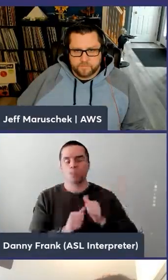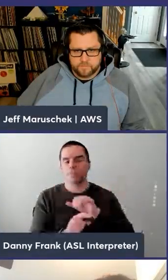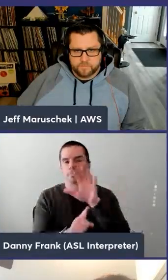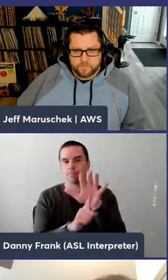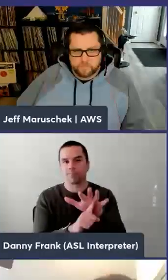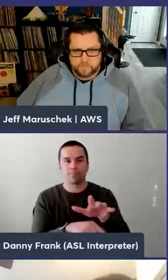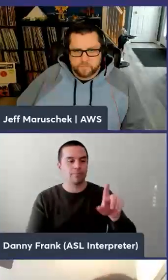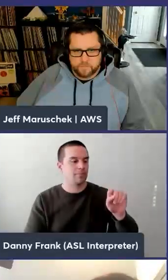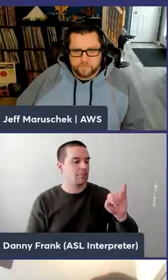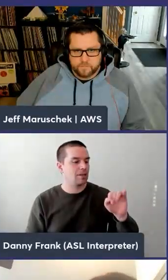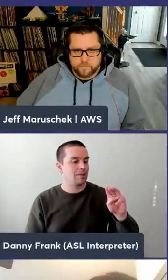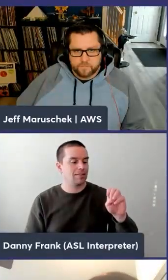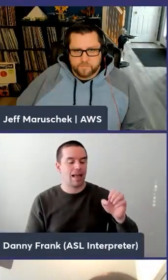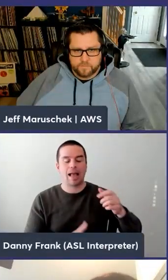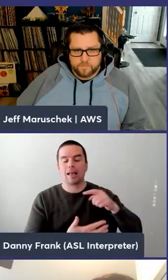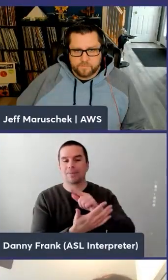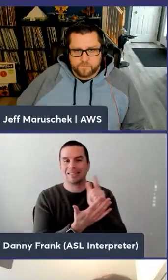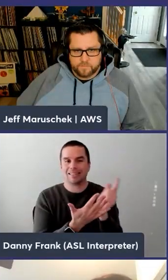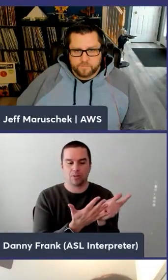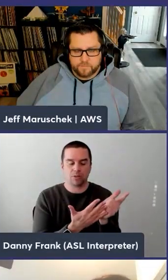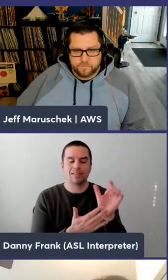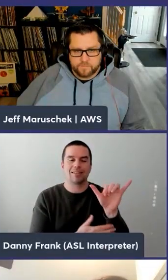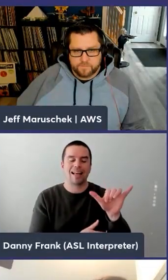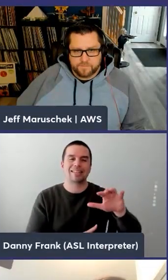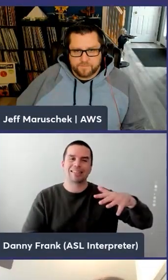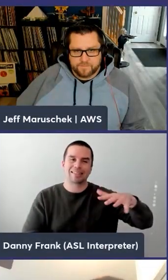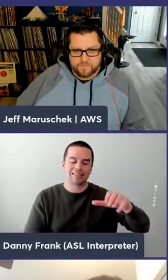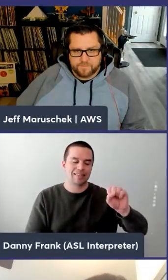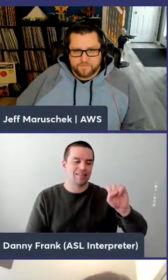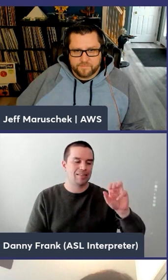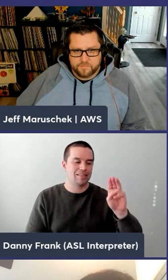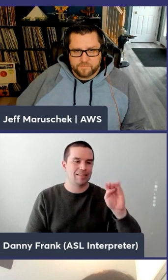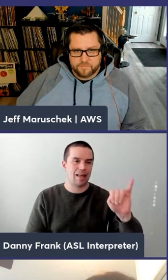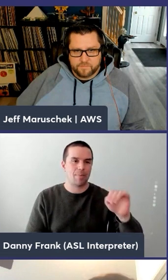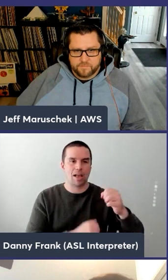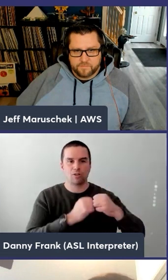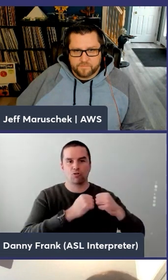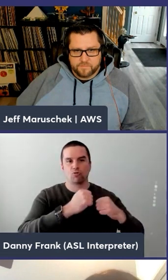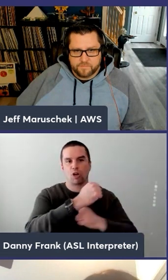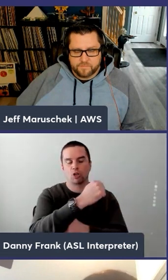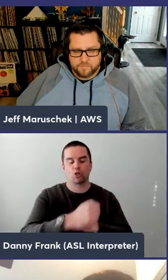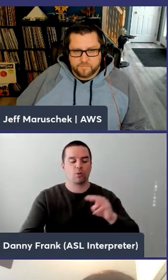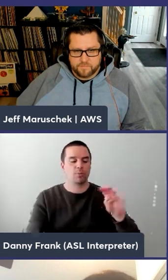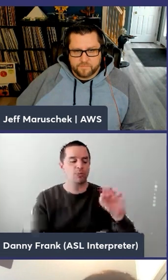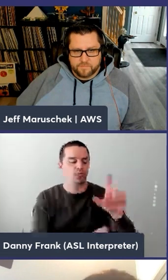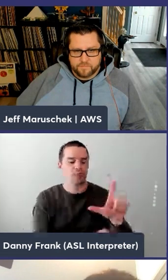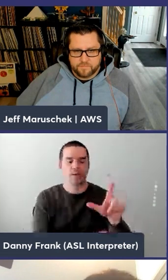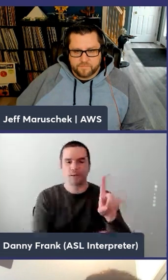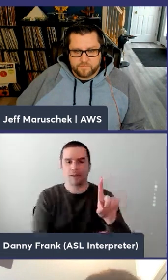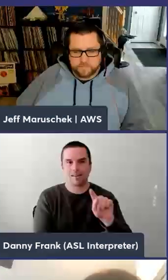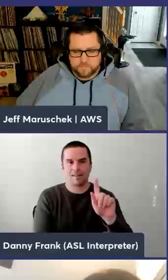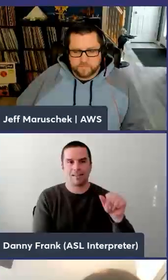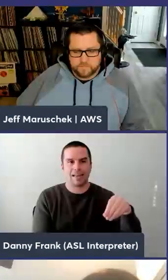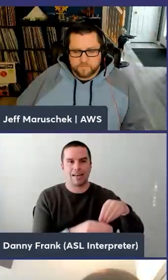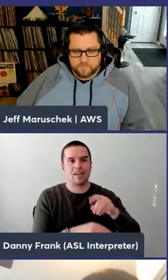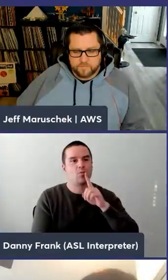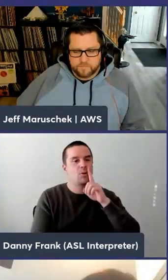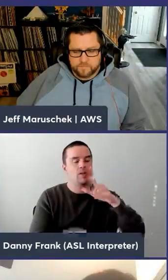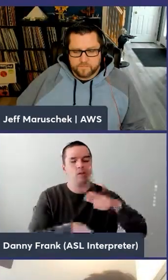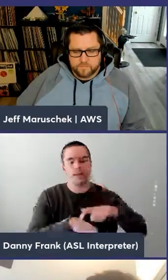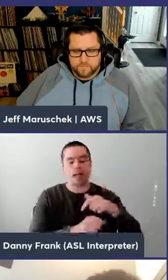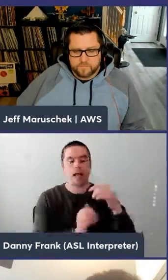represents semi-structured machine-generated data in real time. For example, log analytics, security analytics,